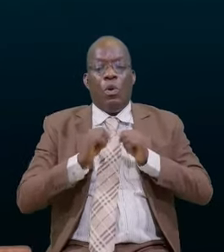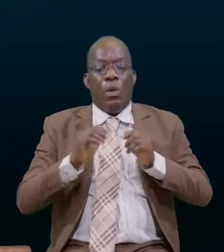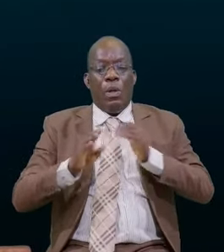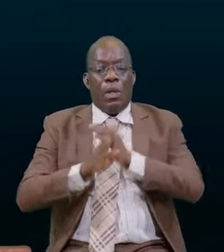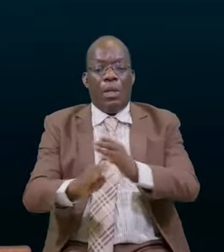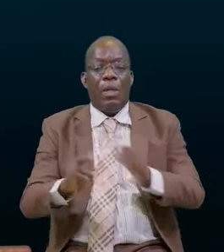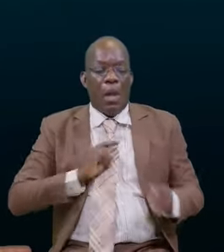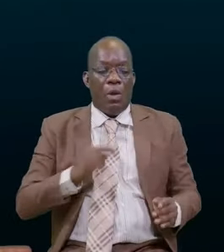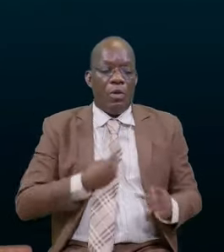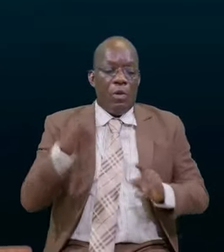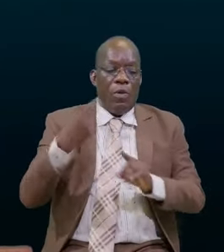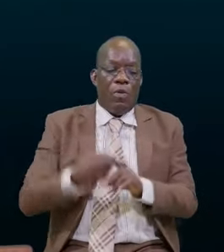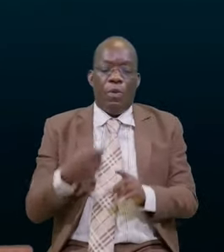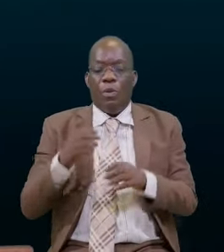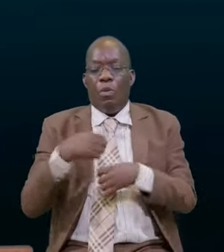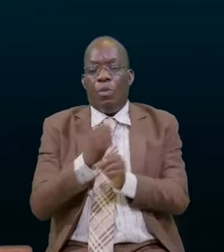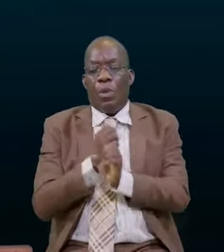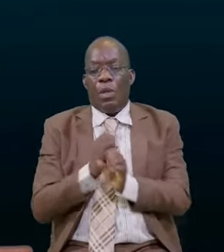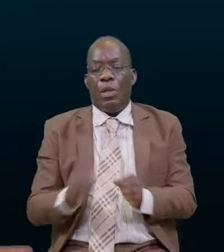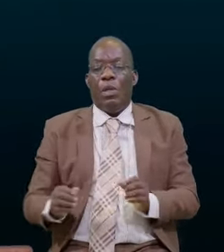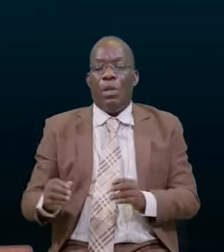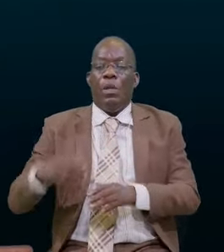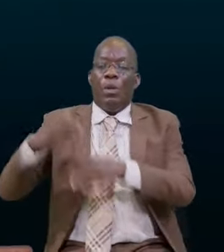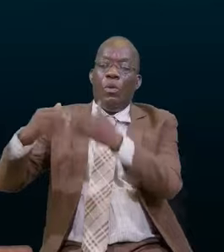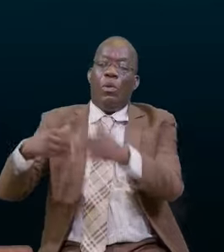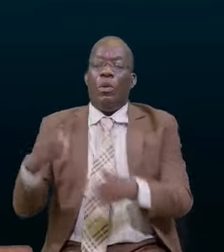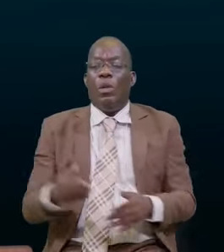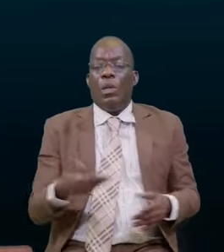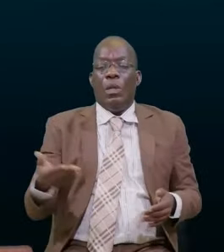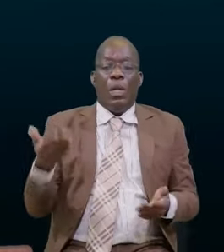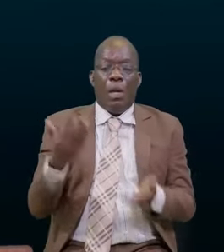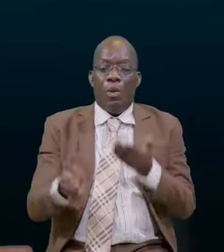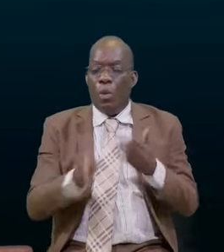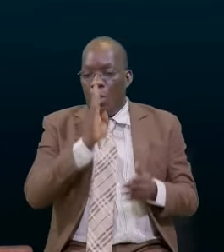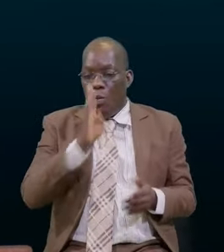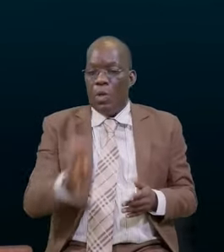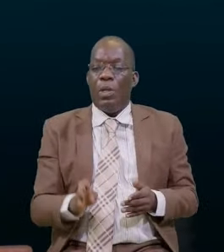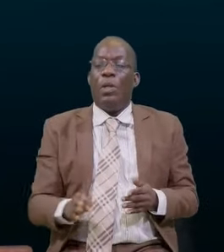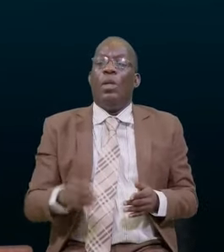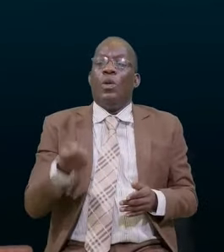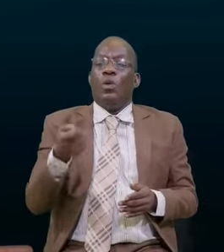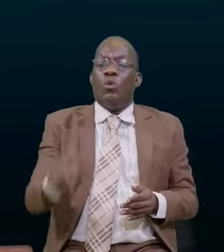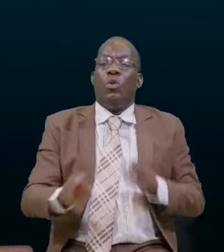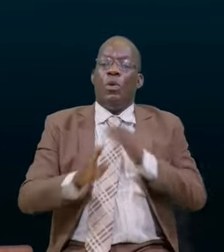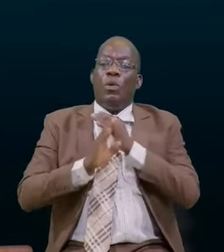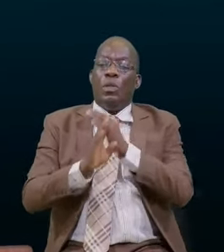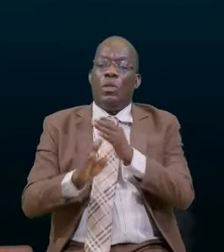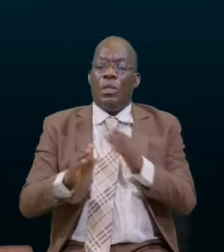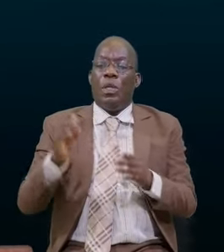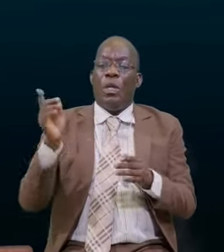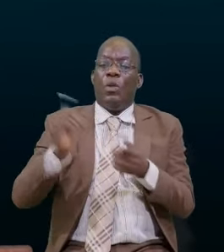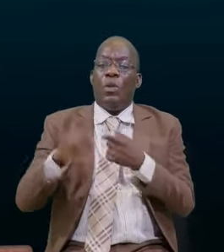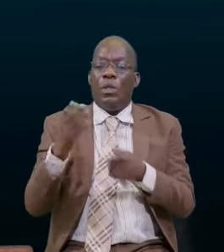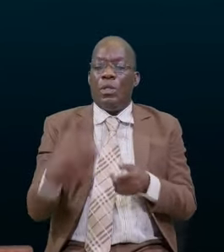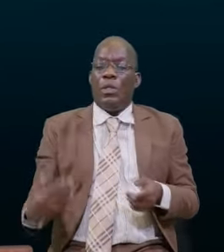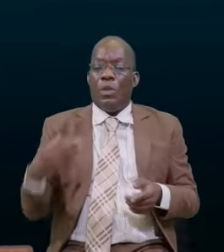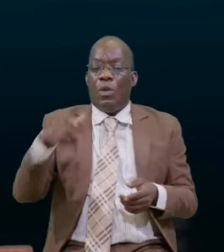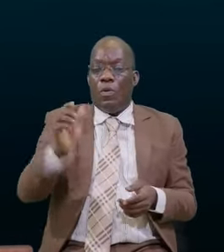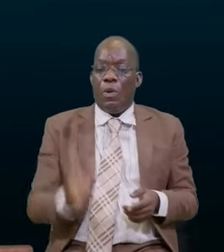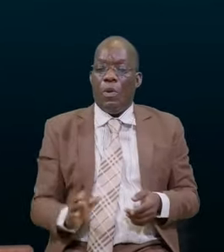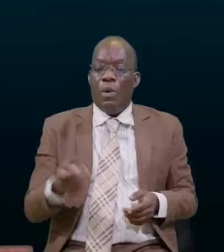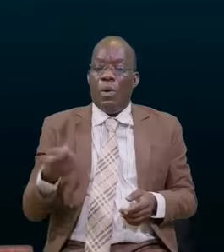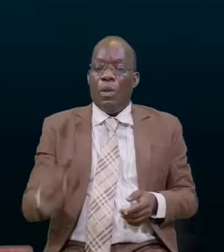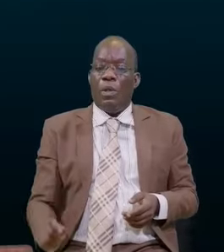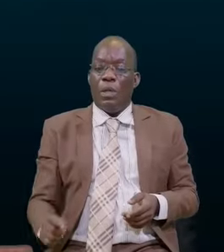Christian lives there may be Little Resistance to Divine rebuke and the little foxes may be the little root of